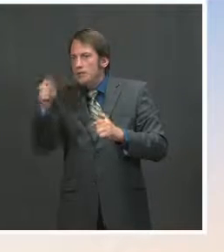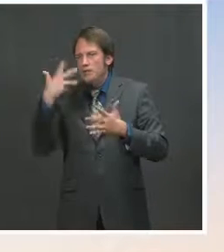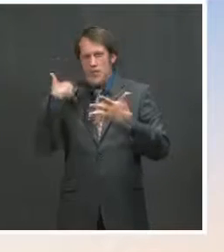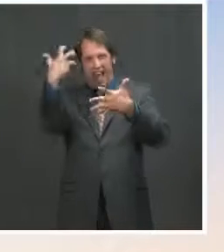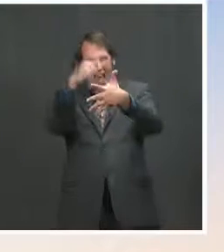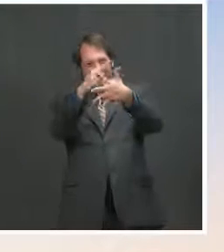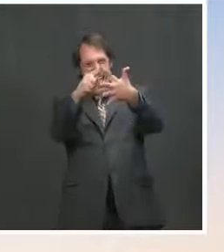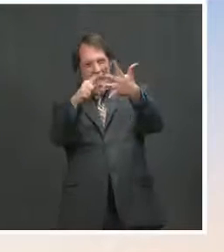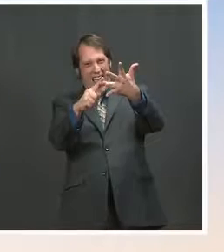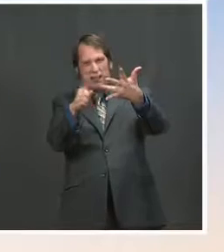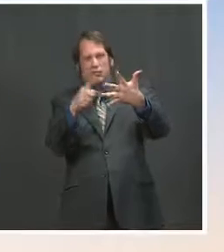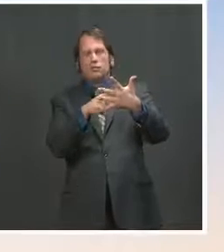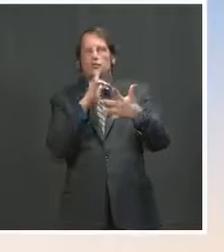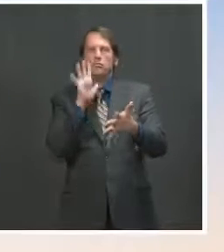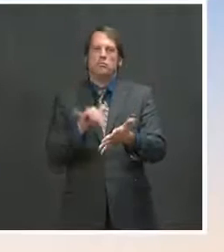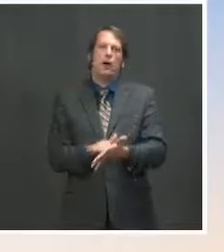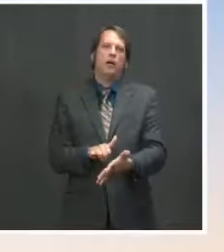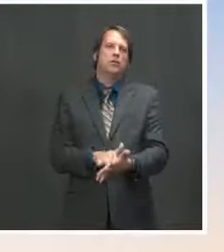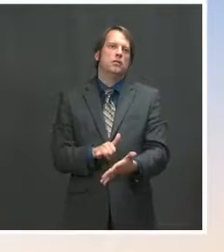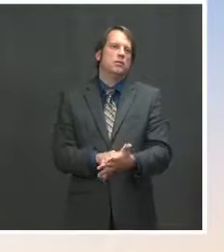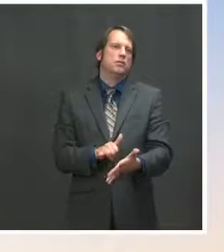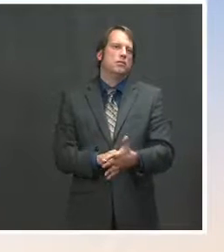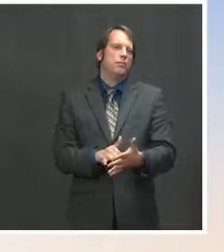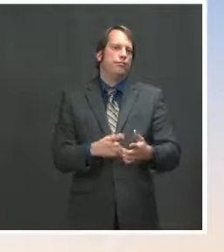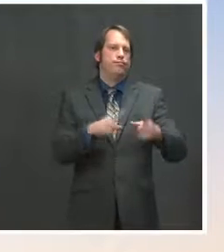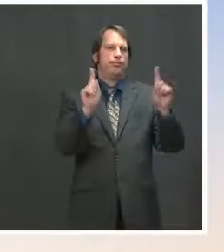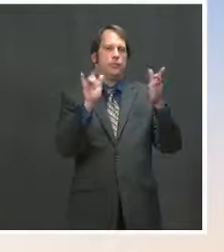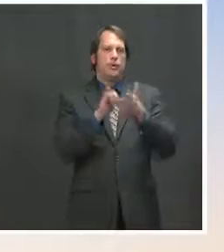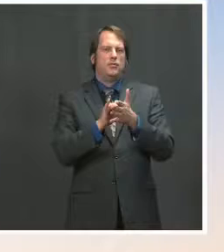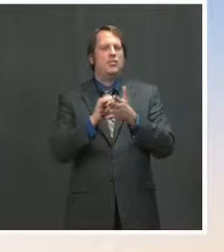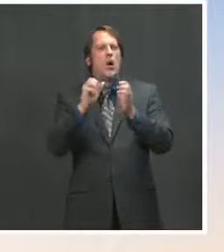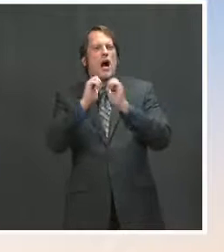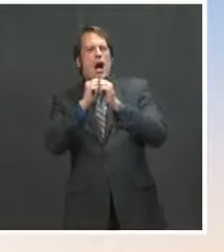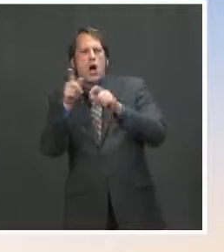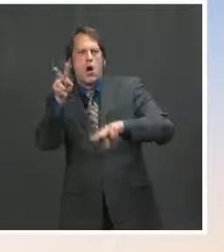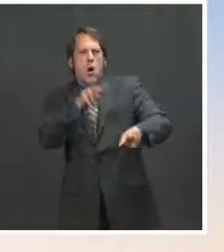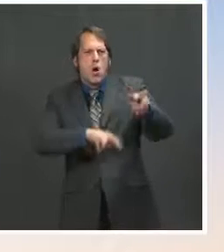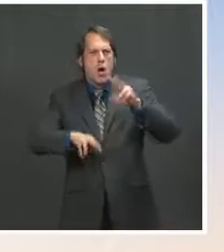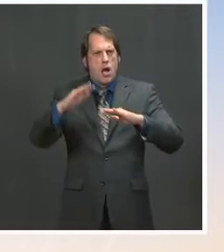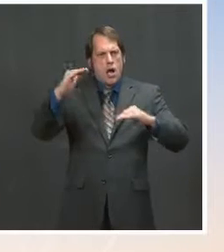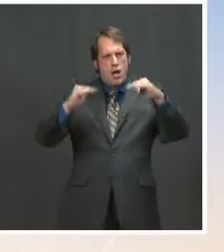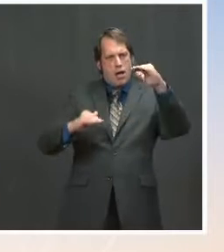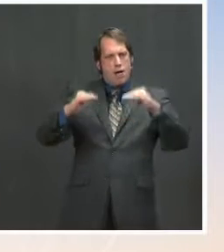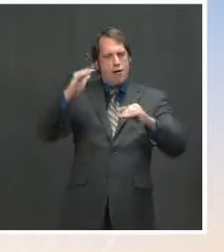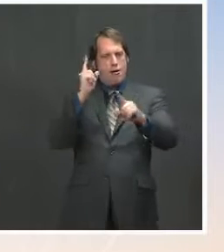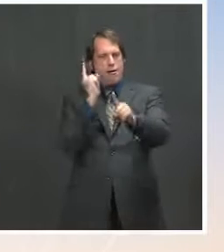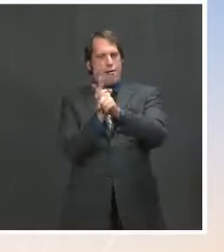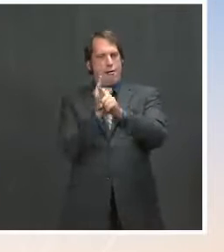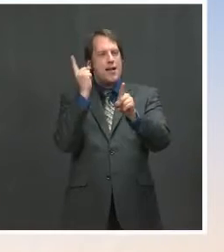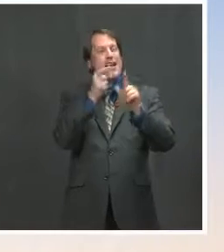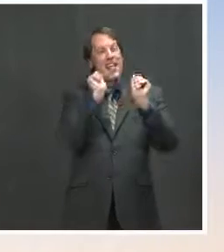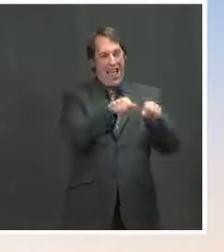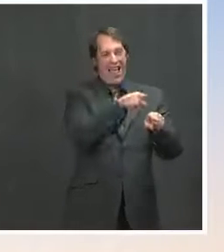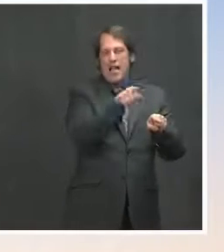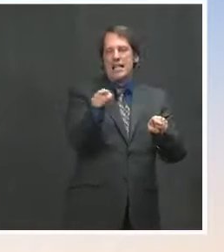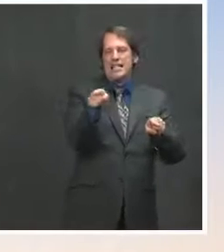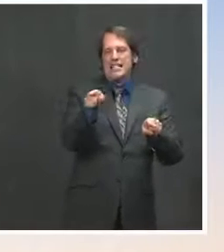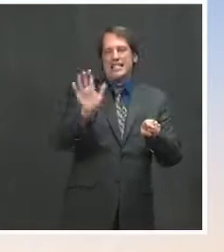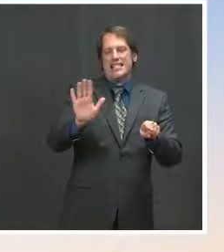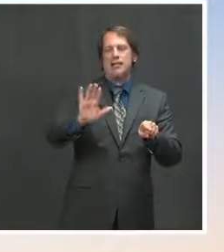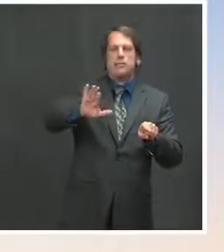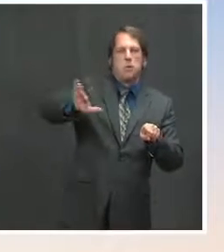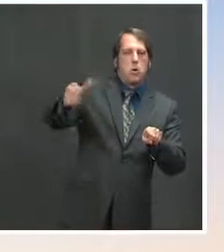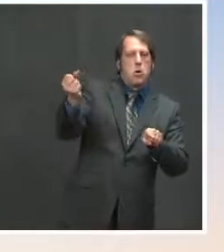next 10 years? How is the president looking to strike that balance? Well, the president believes that green jobs